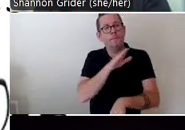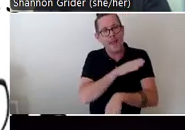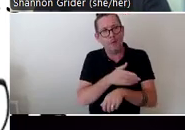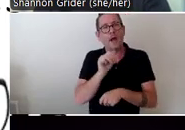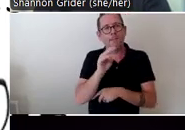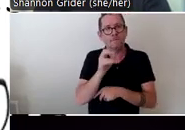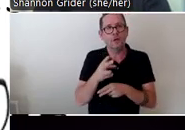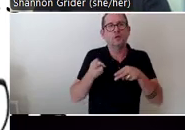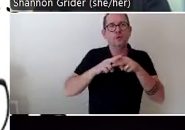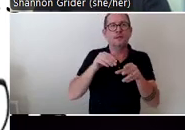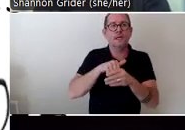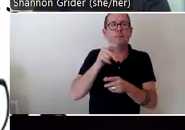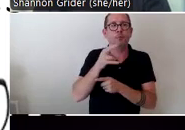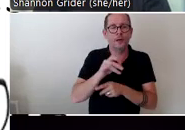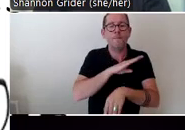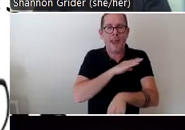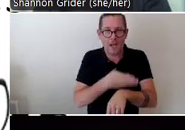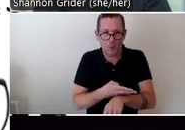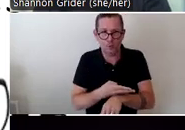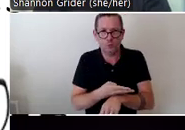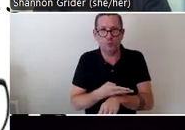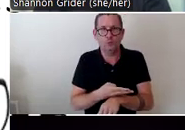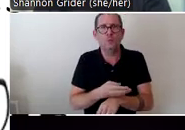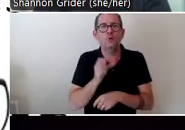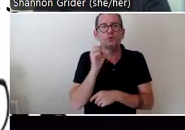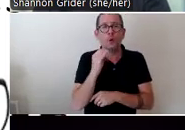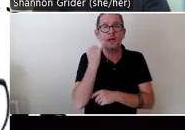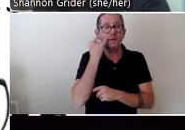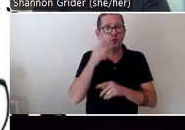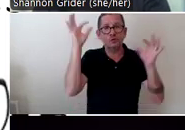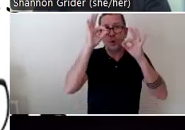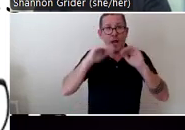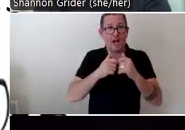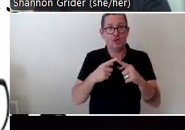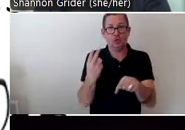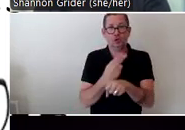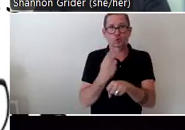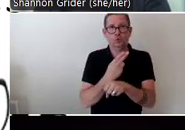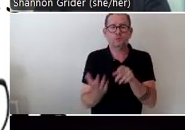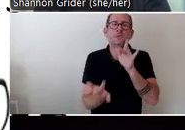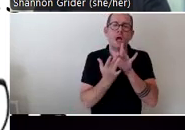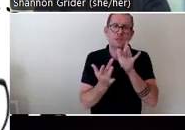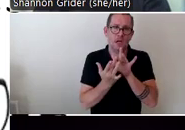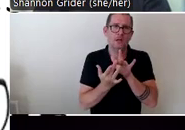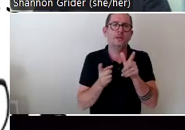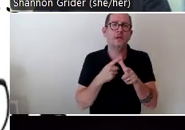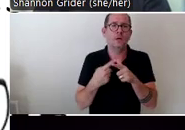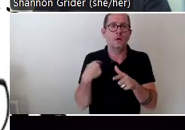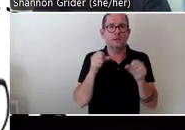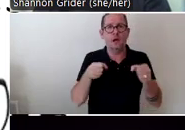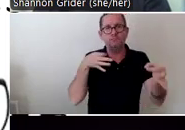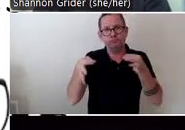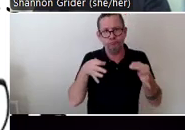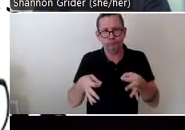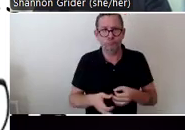power amplifier increases the input power further. So it just all works together in order to